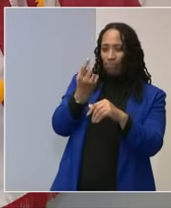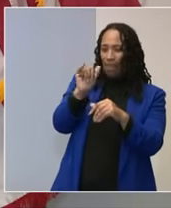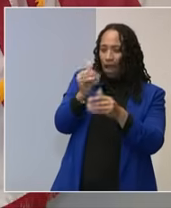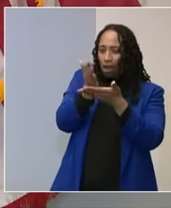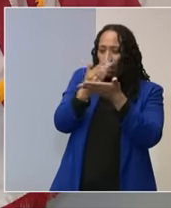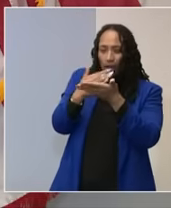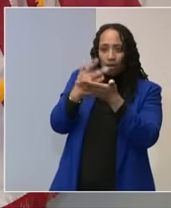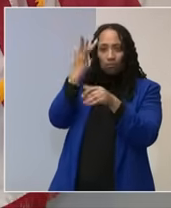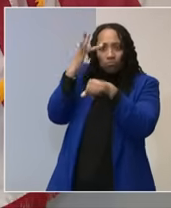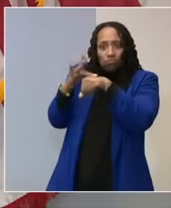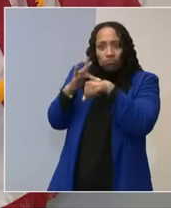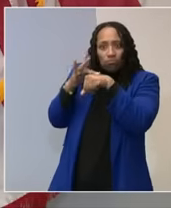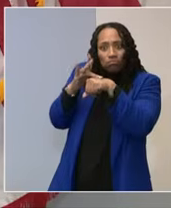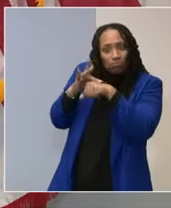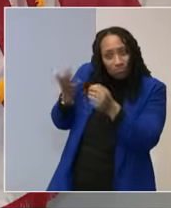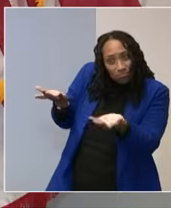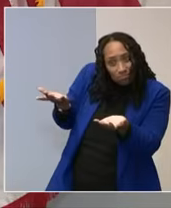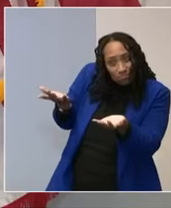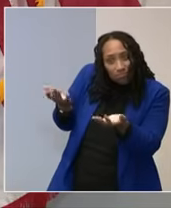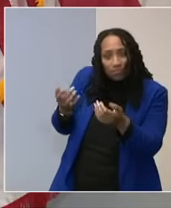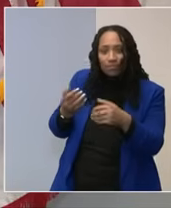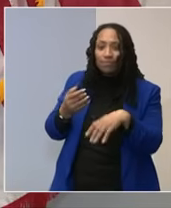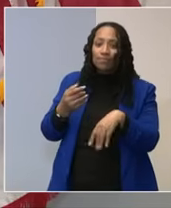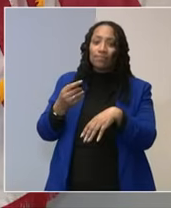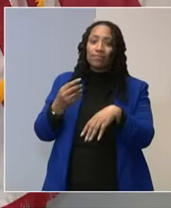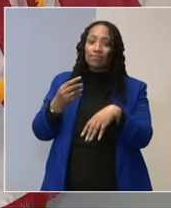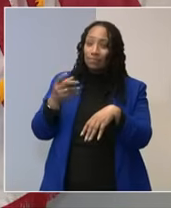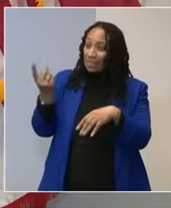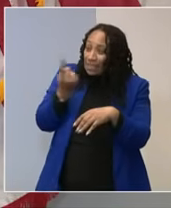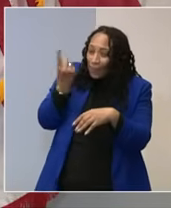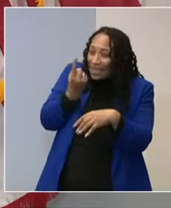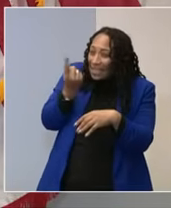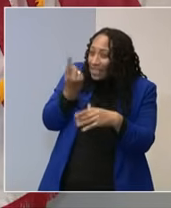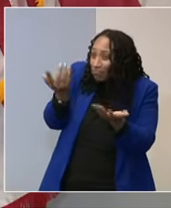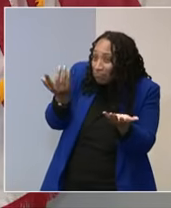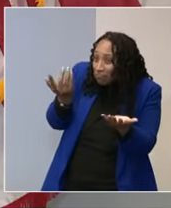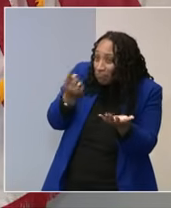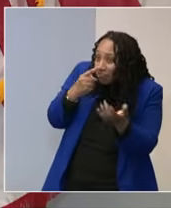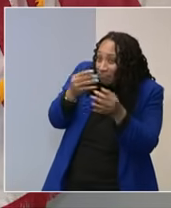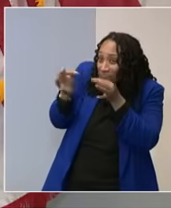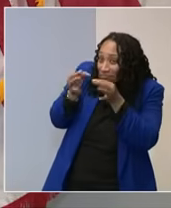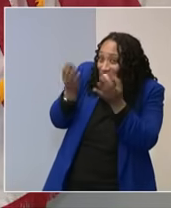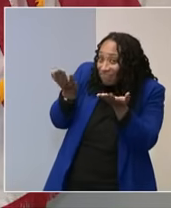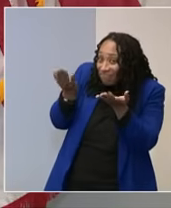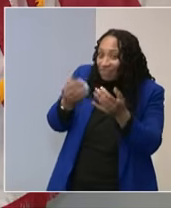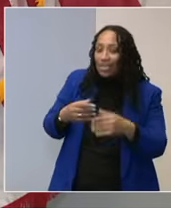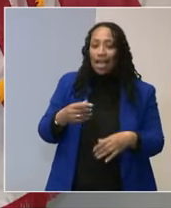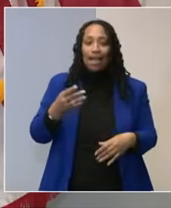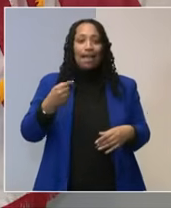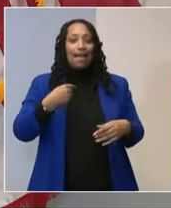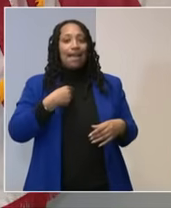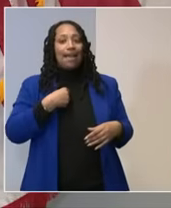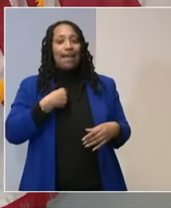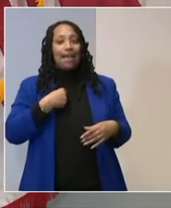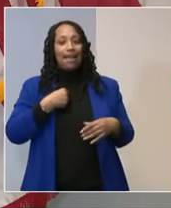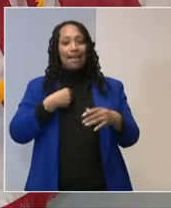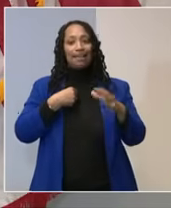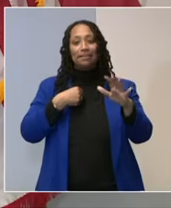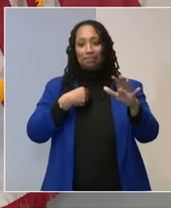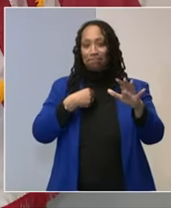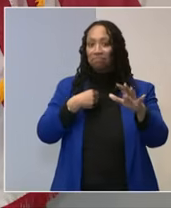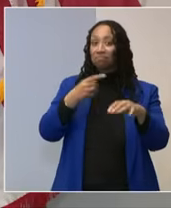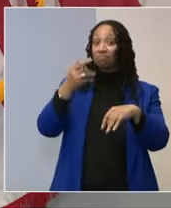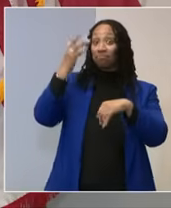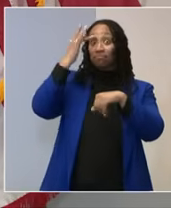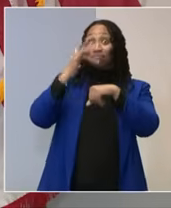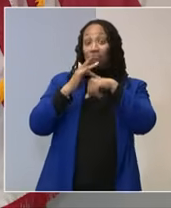in 12 years, in thousands upon thousands of decisions, I kind of